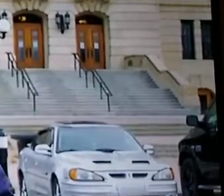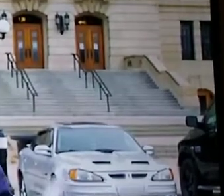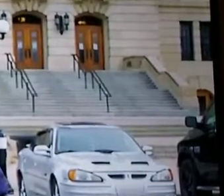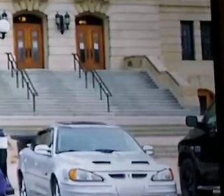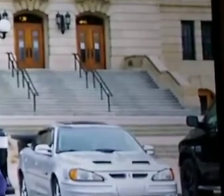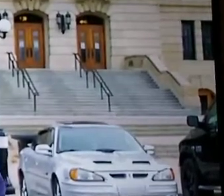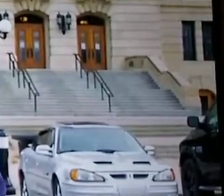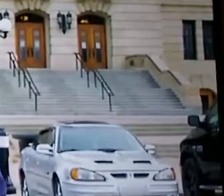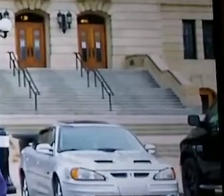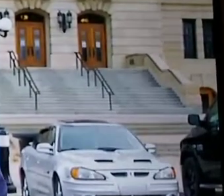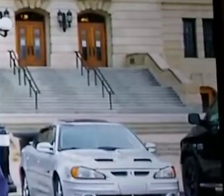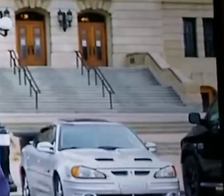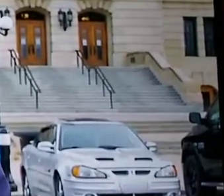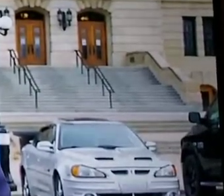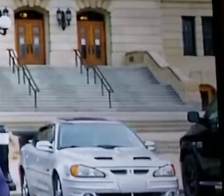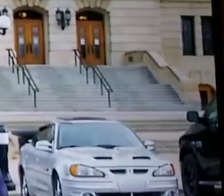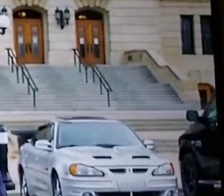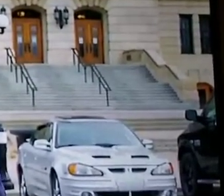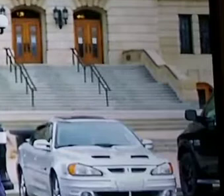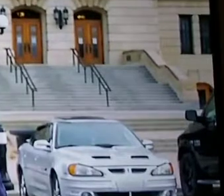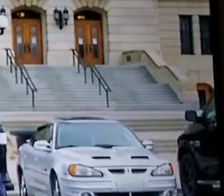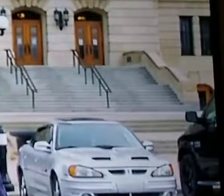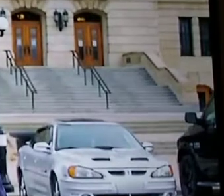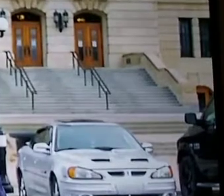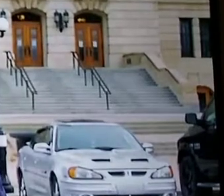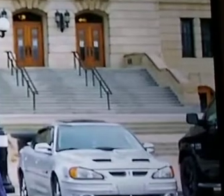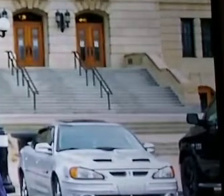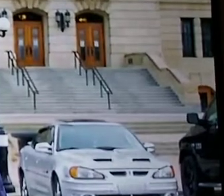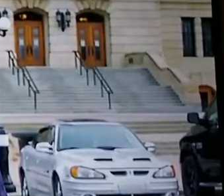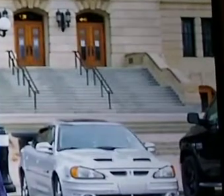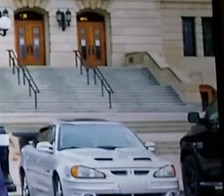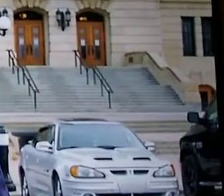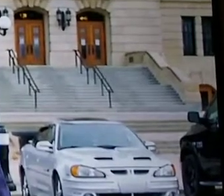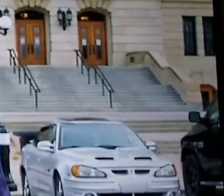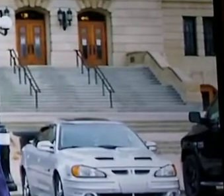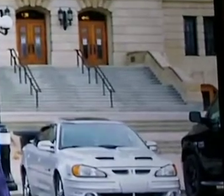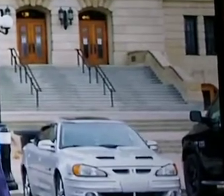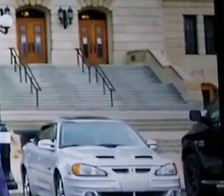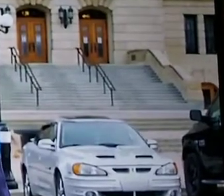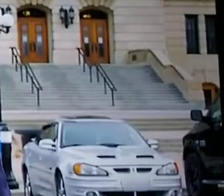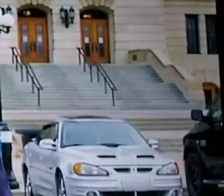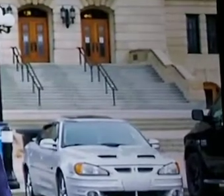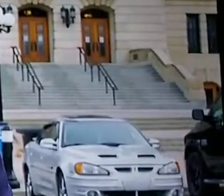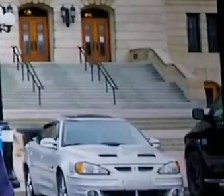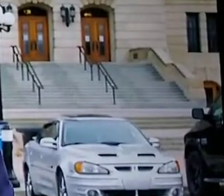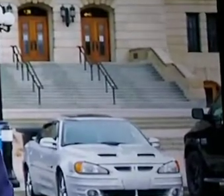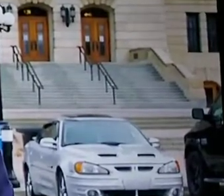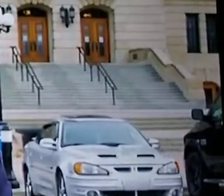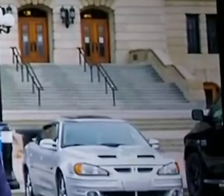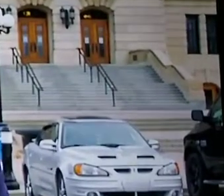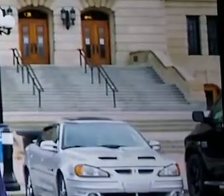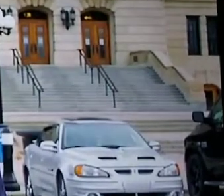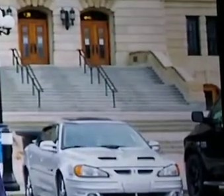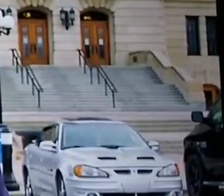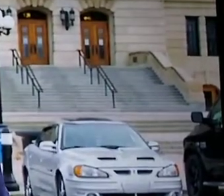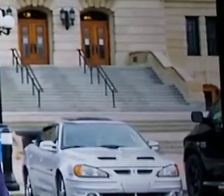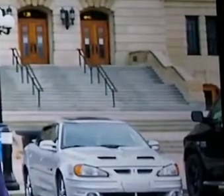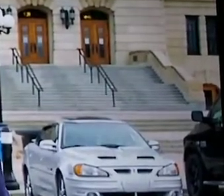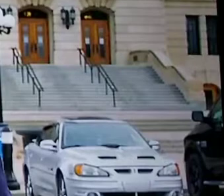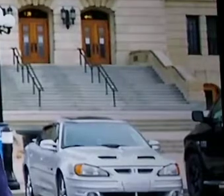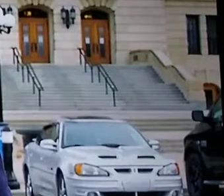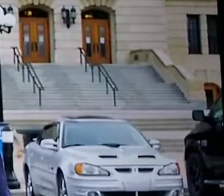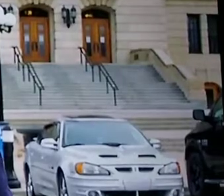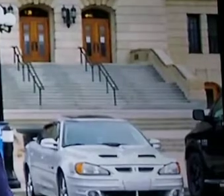light is turned up gradually. And I think that's how he's going to announce the reopening of the economy tomorrow. He spoke about